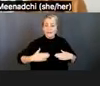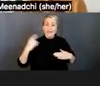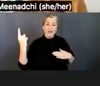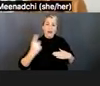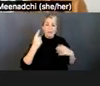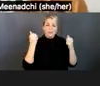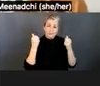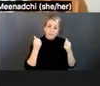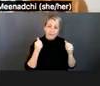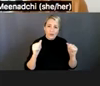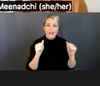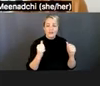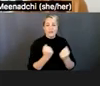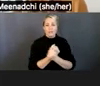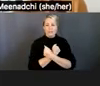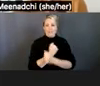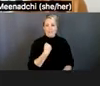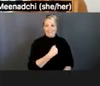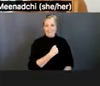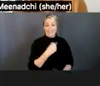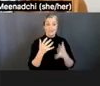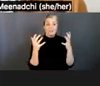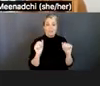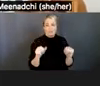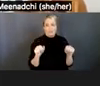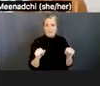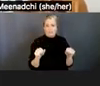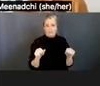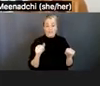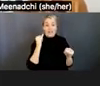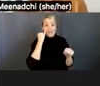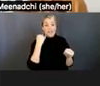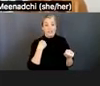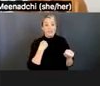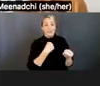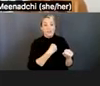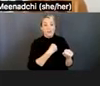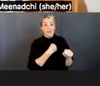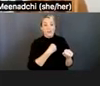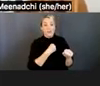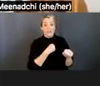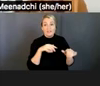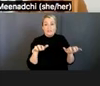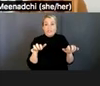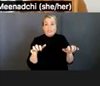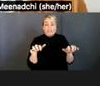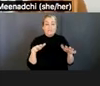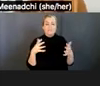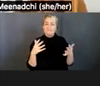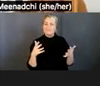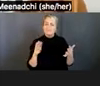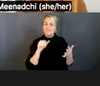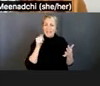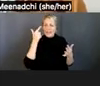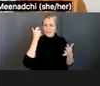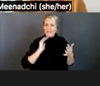love us as much as it possibly can. That if we go into a freeze state, it is not because our body doesn't